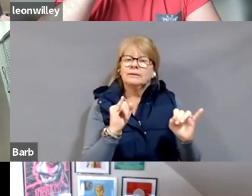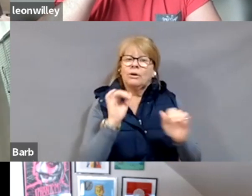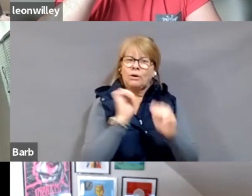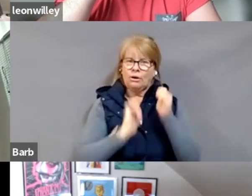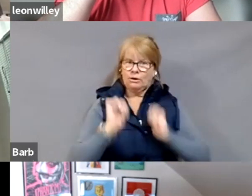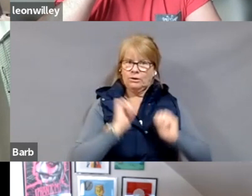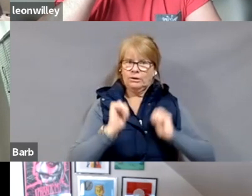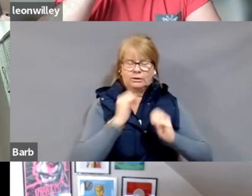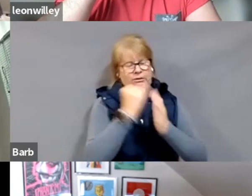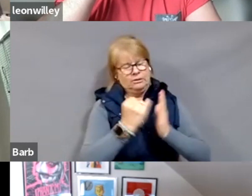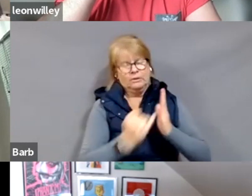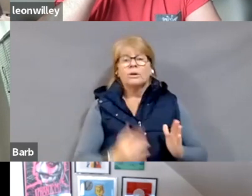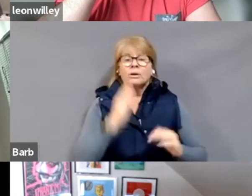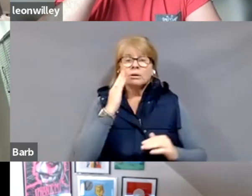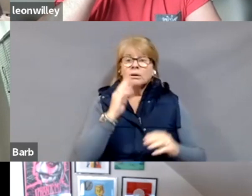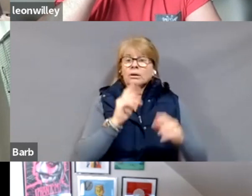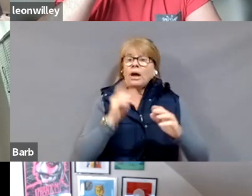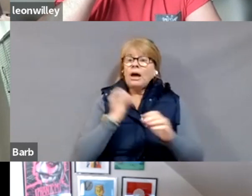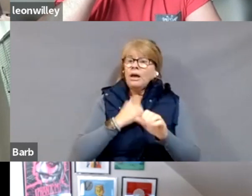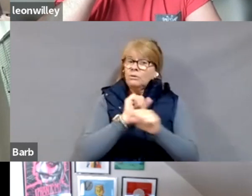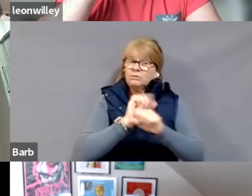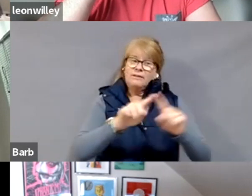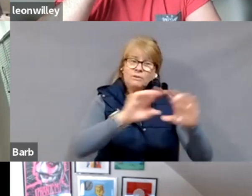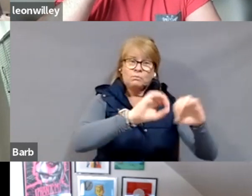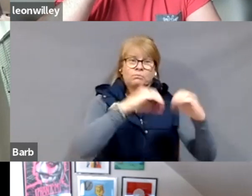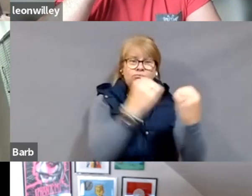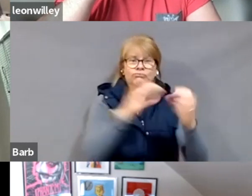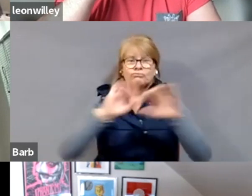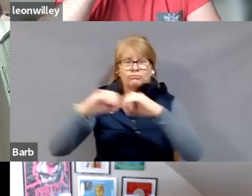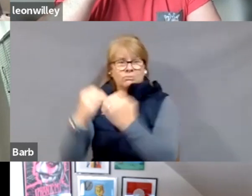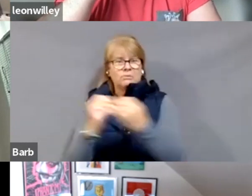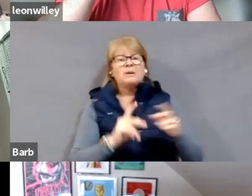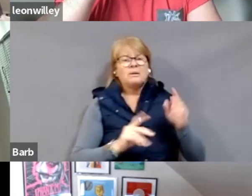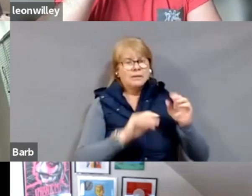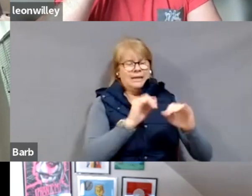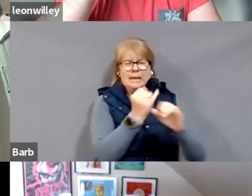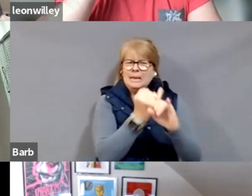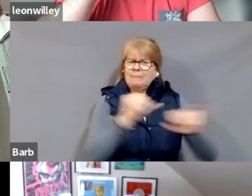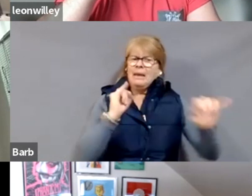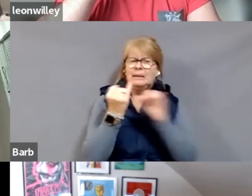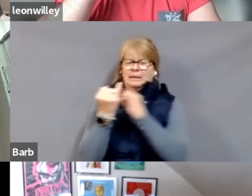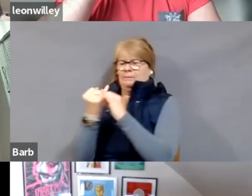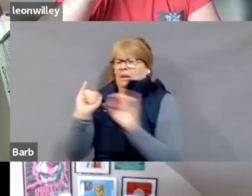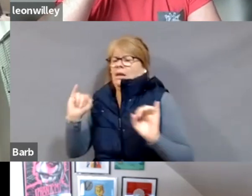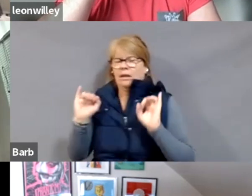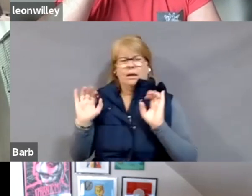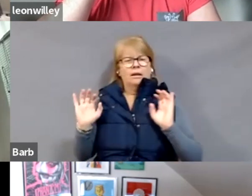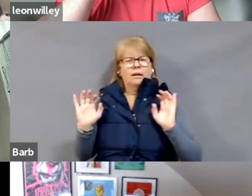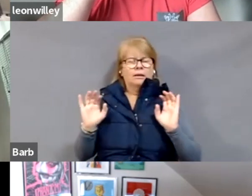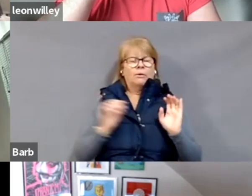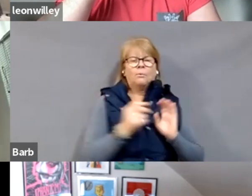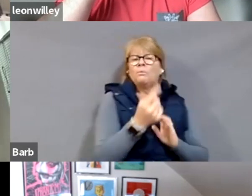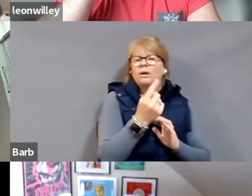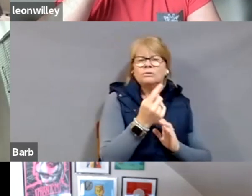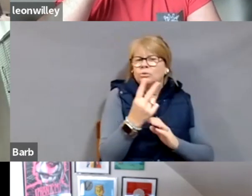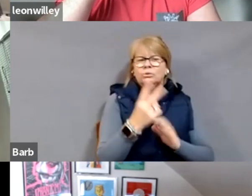people weren't trying to necessarily get into. We were so independent, we did 1 or 2 shows. So I